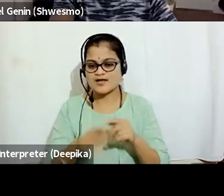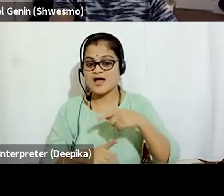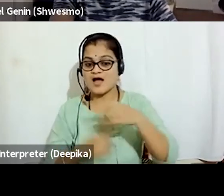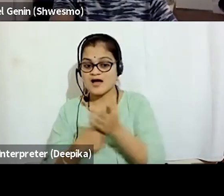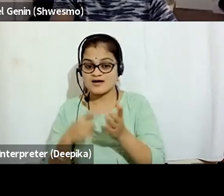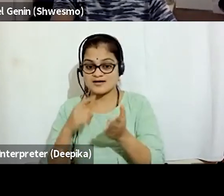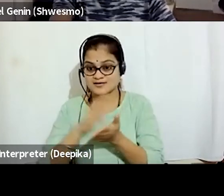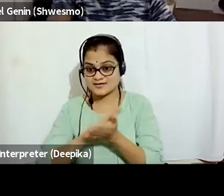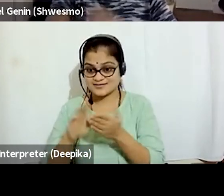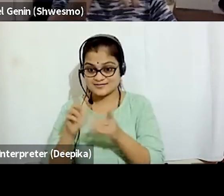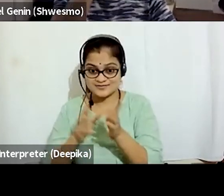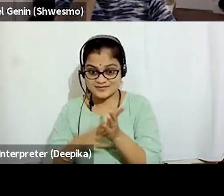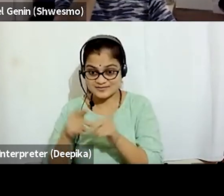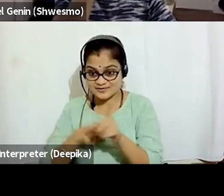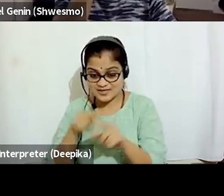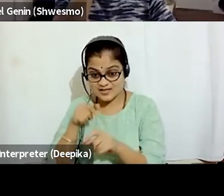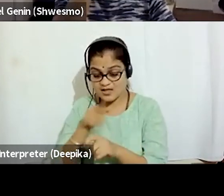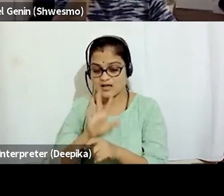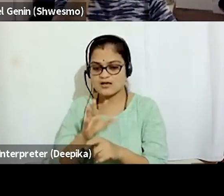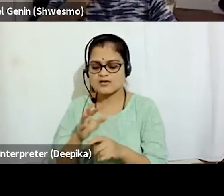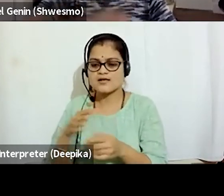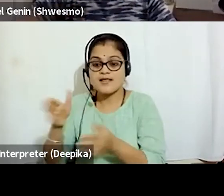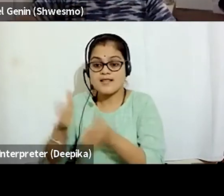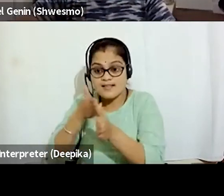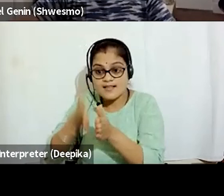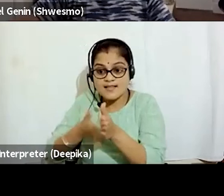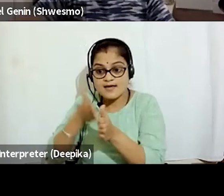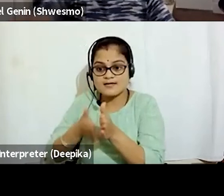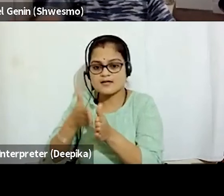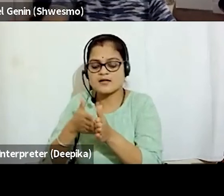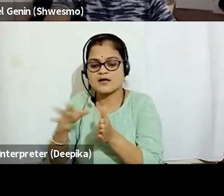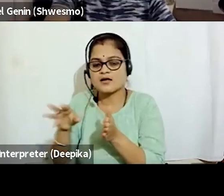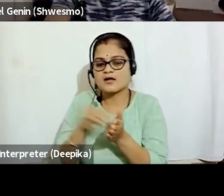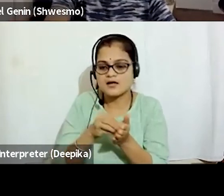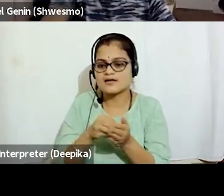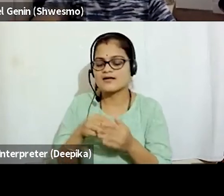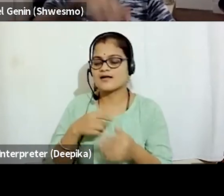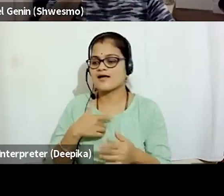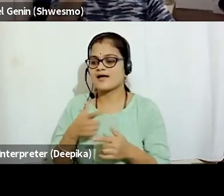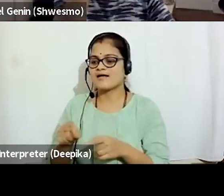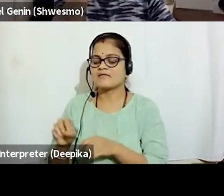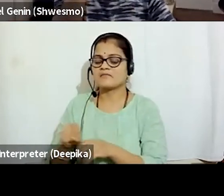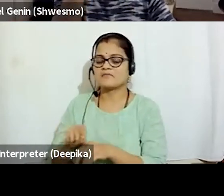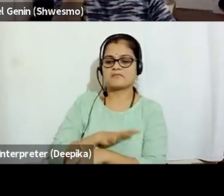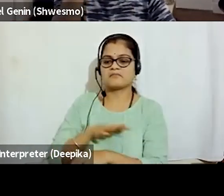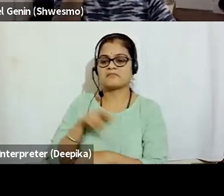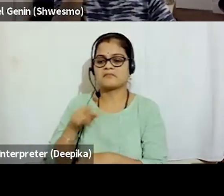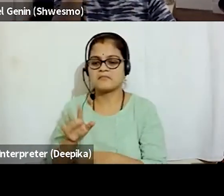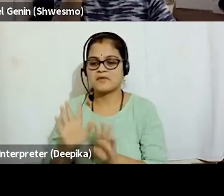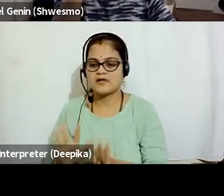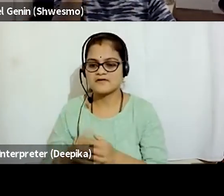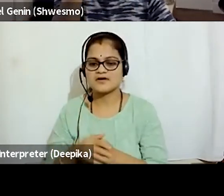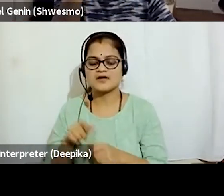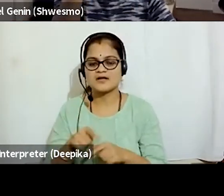of the train was the most like sort of so this thing for me, like impressive for me, because I realize it follows like